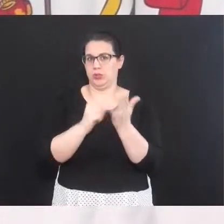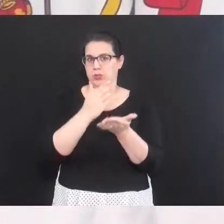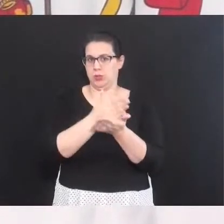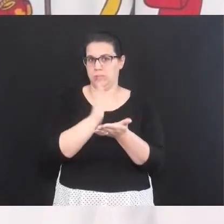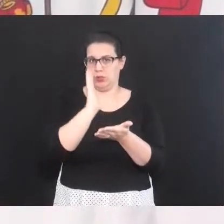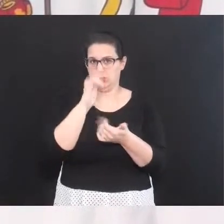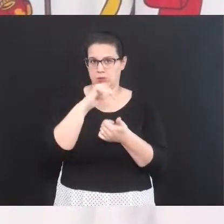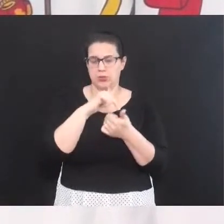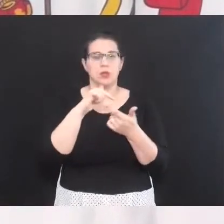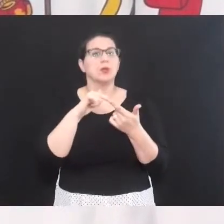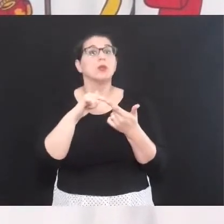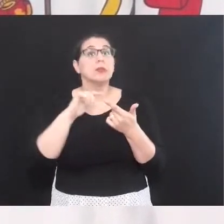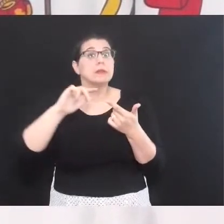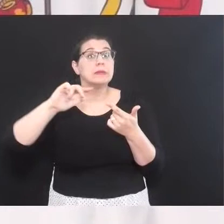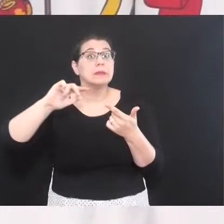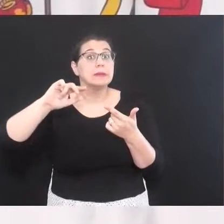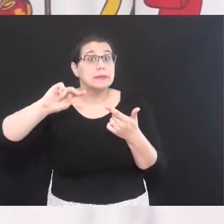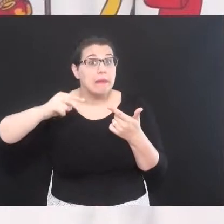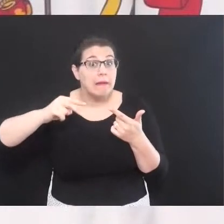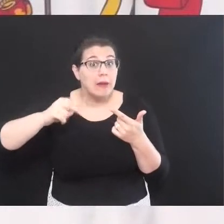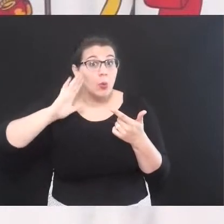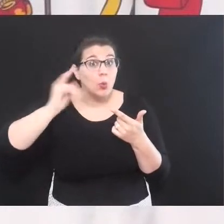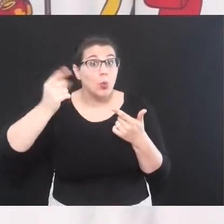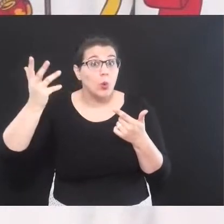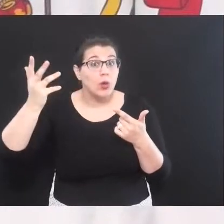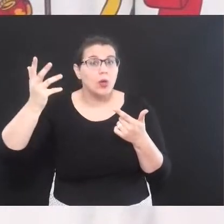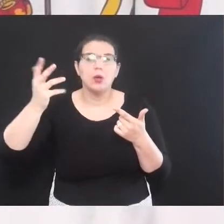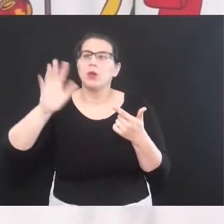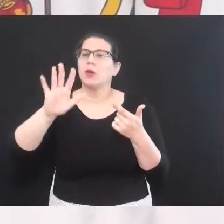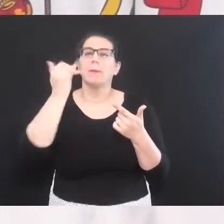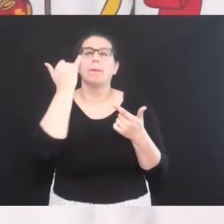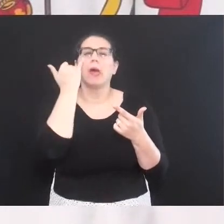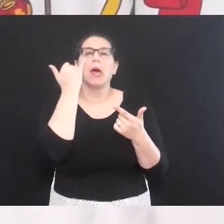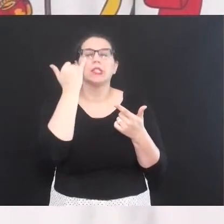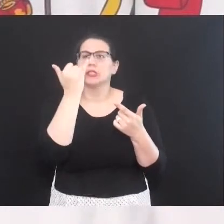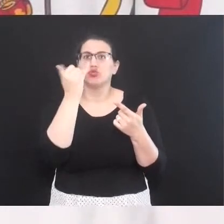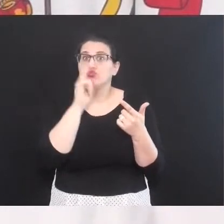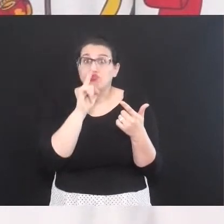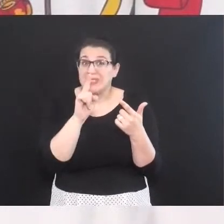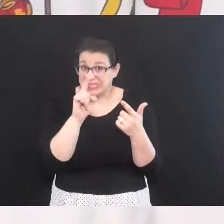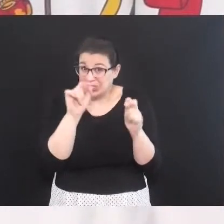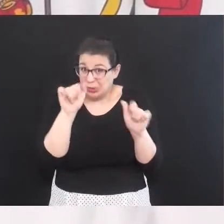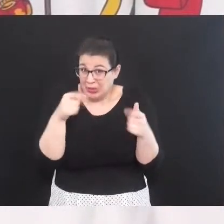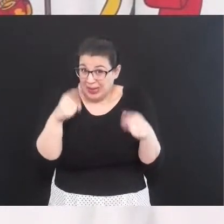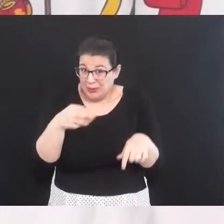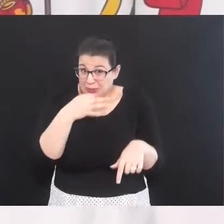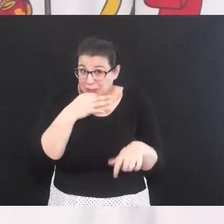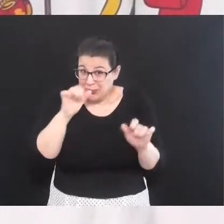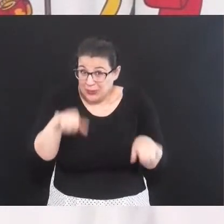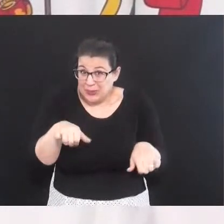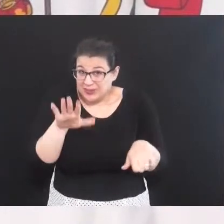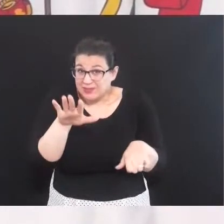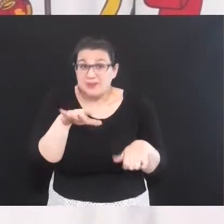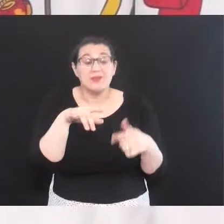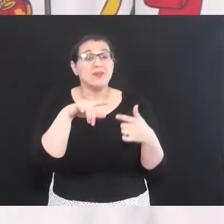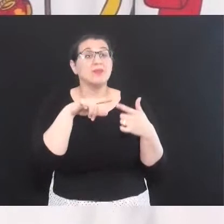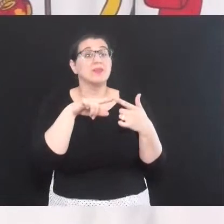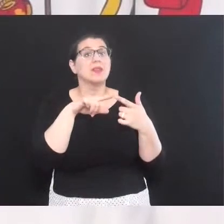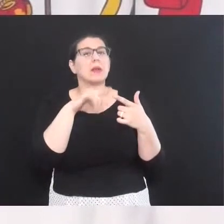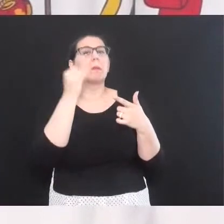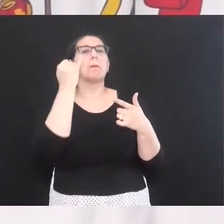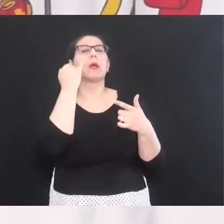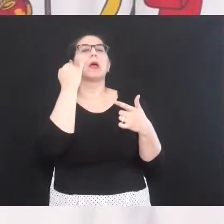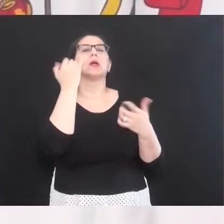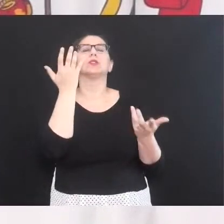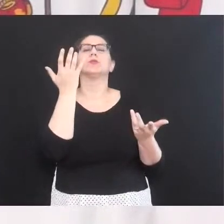imagine this. We're not far from this. But imagine a doctor